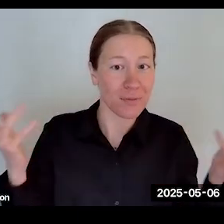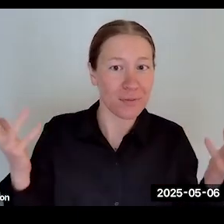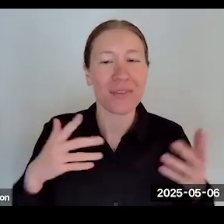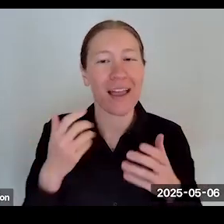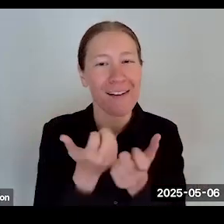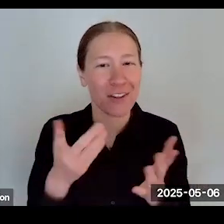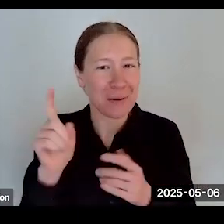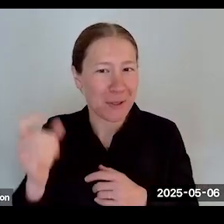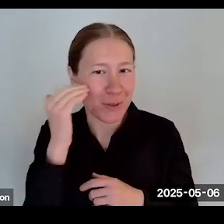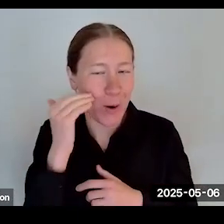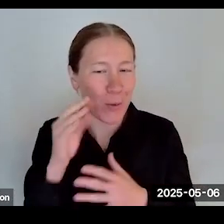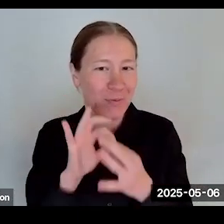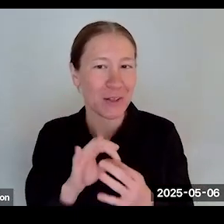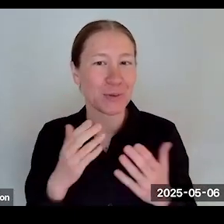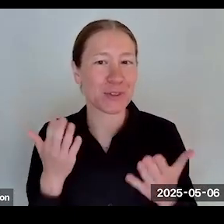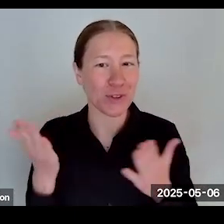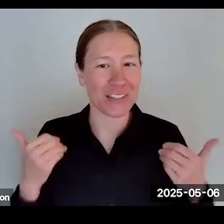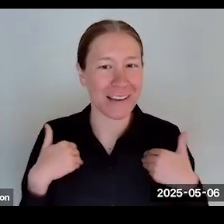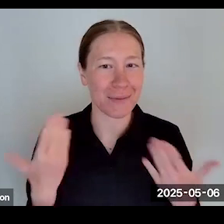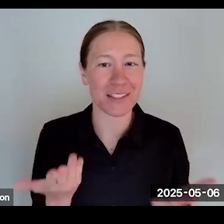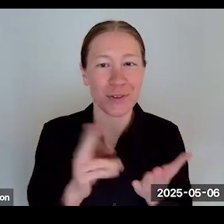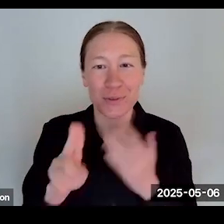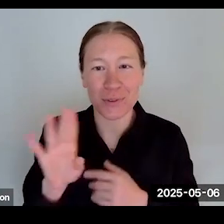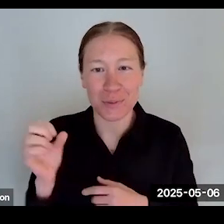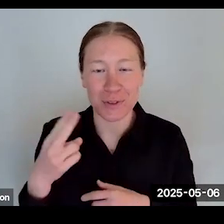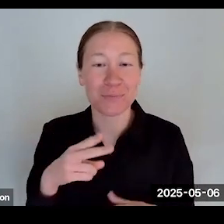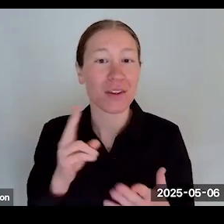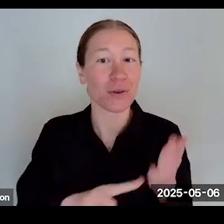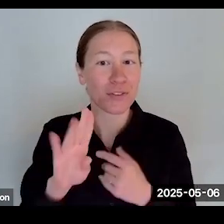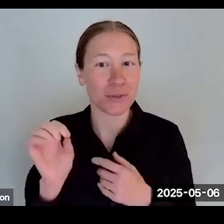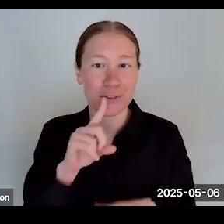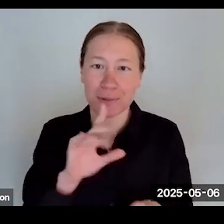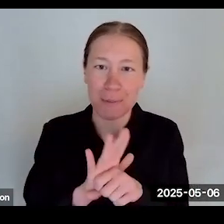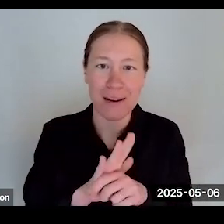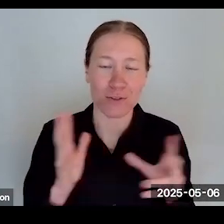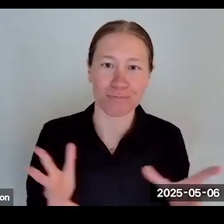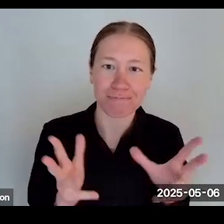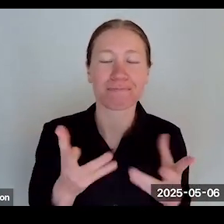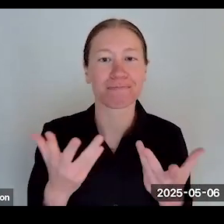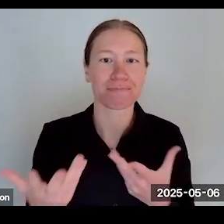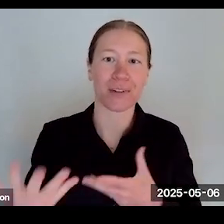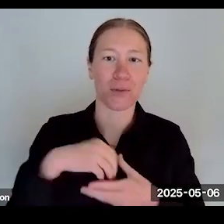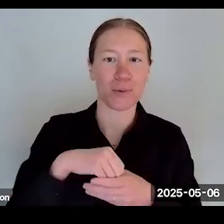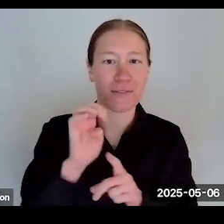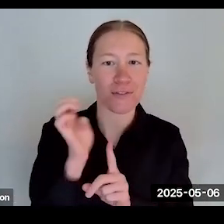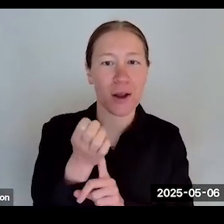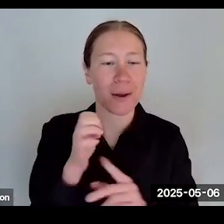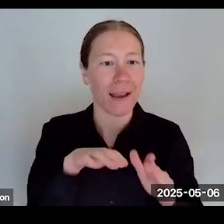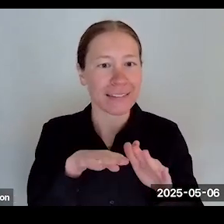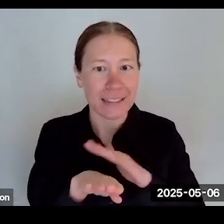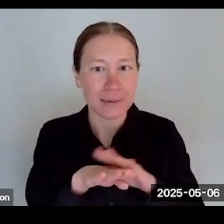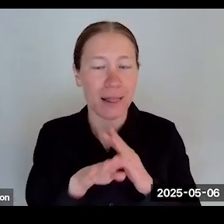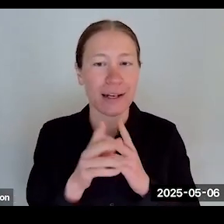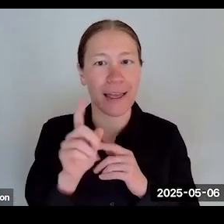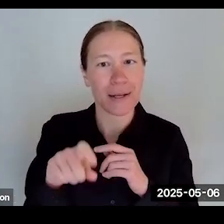Michigan. The University of Michigan is committed to fostering an inclusive environment where accessibility and needs of individuals